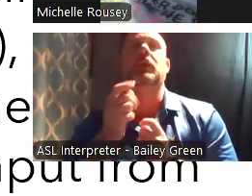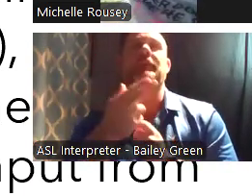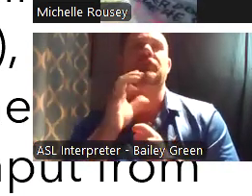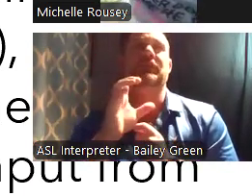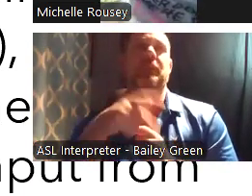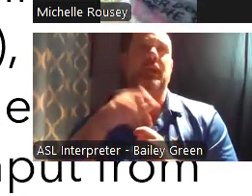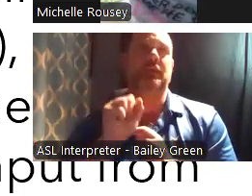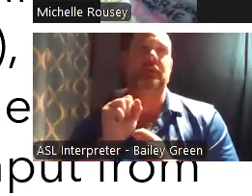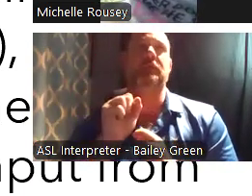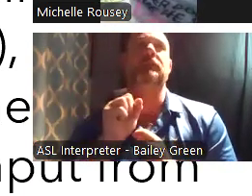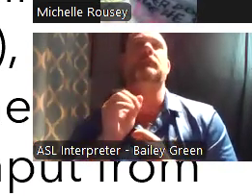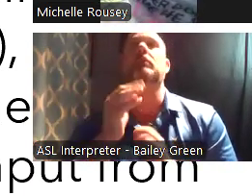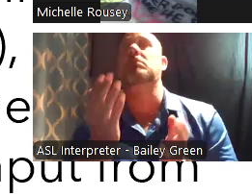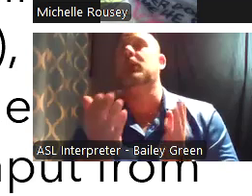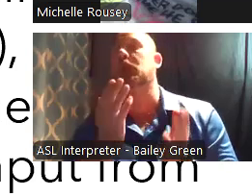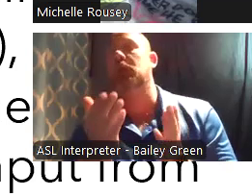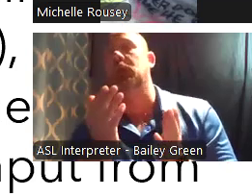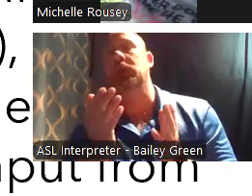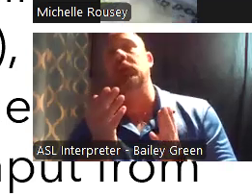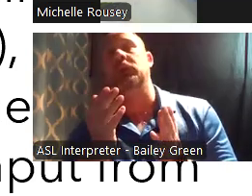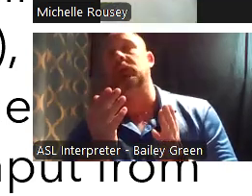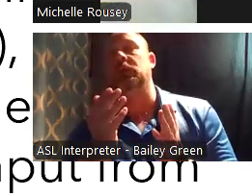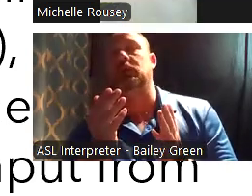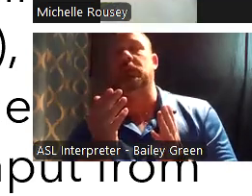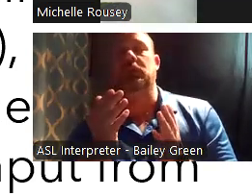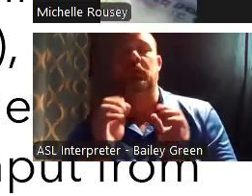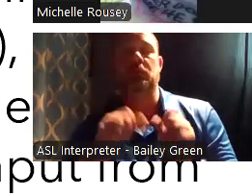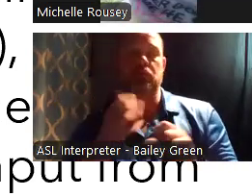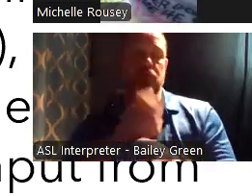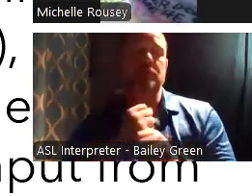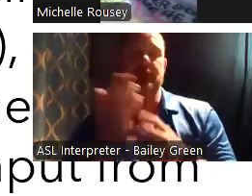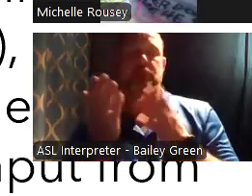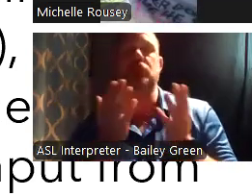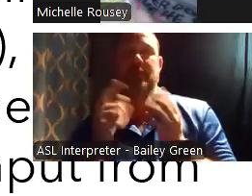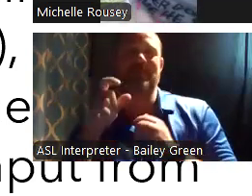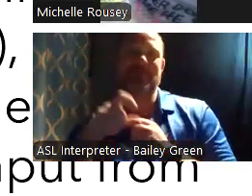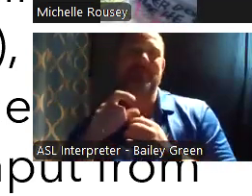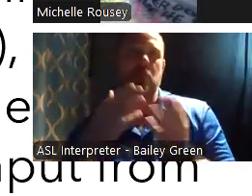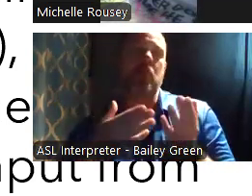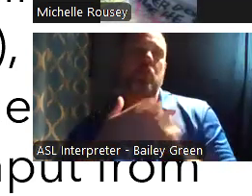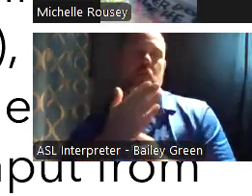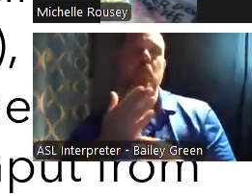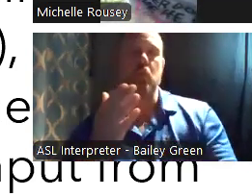HCBS waivers, individuals might be able to receive services, but they need to go through this